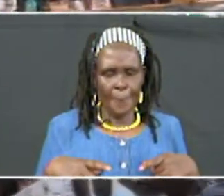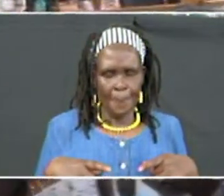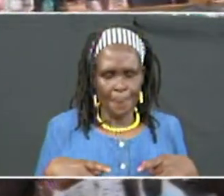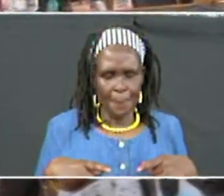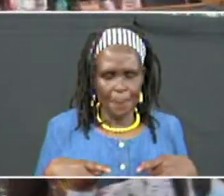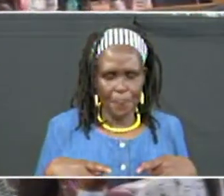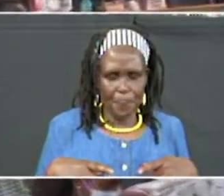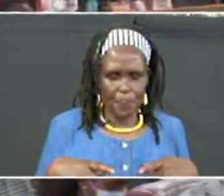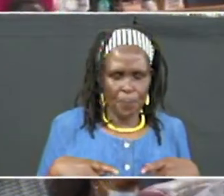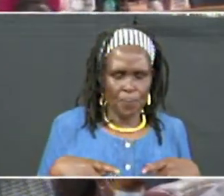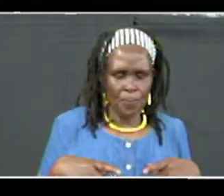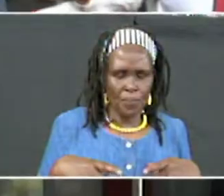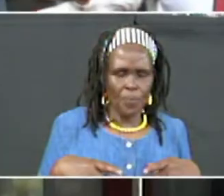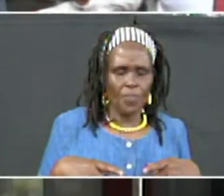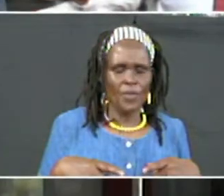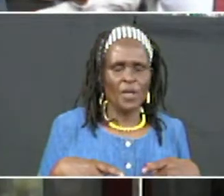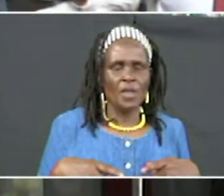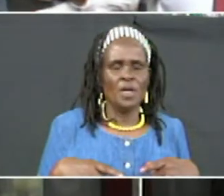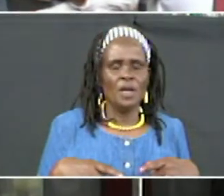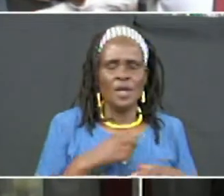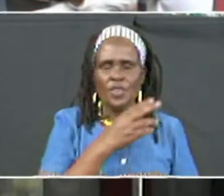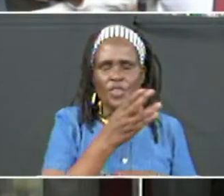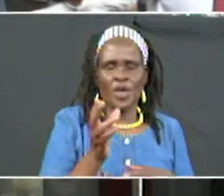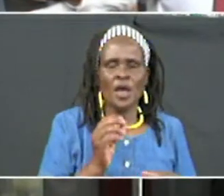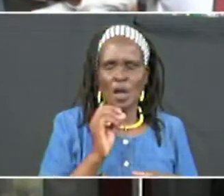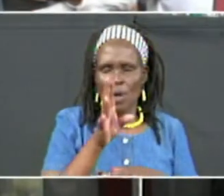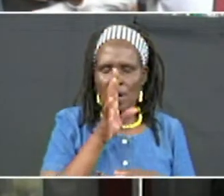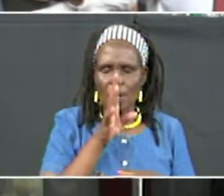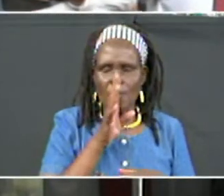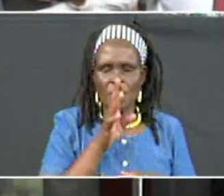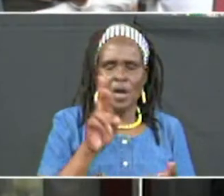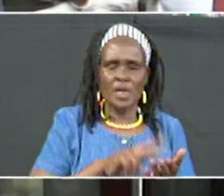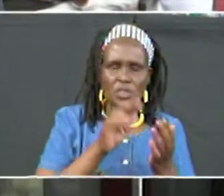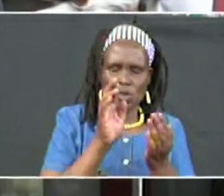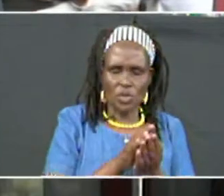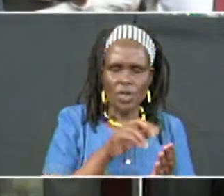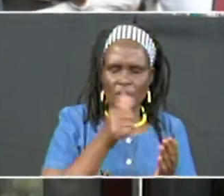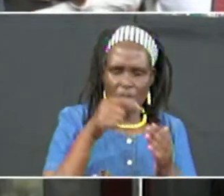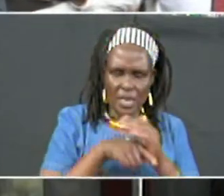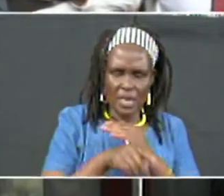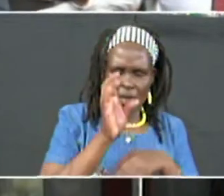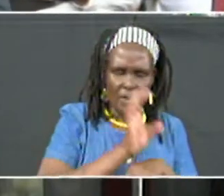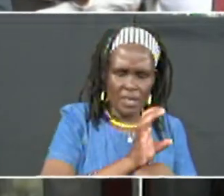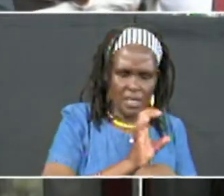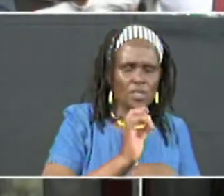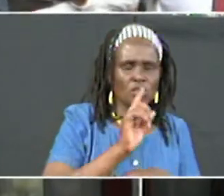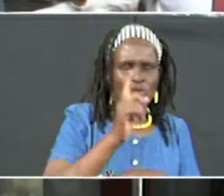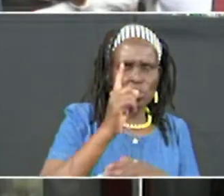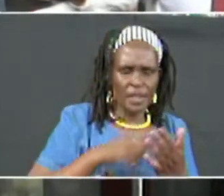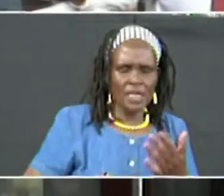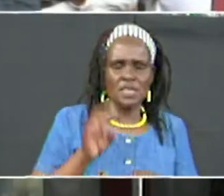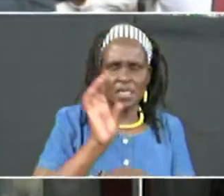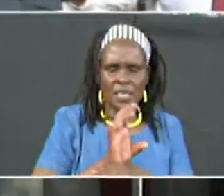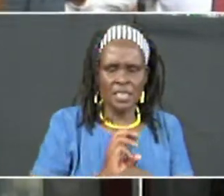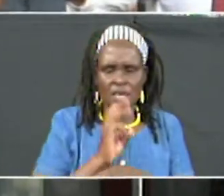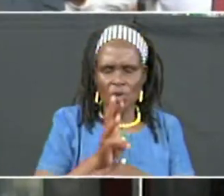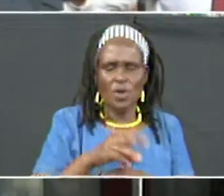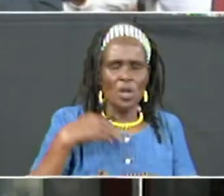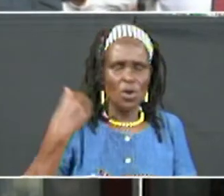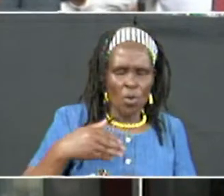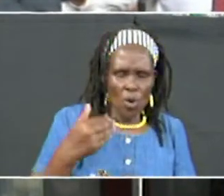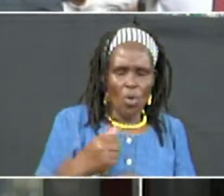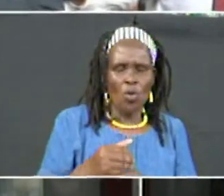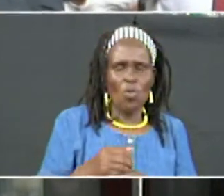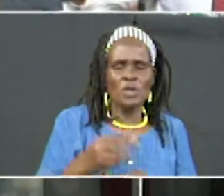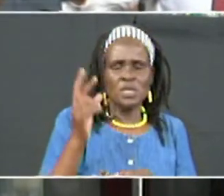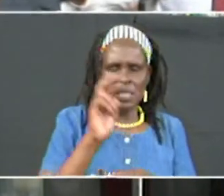That, Lord, there will be a restoration even in our church, so that our church will always be found to the place that you